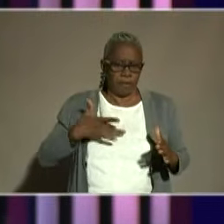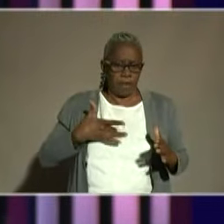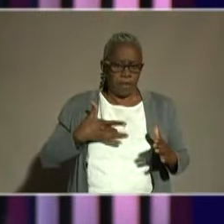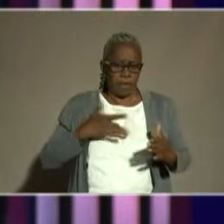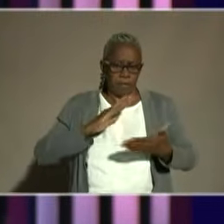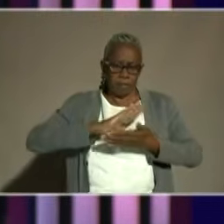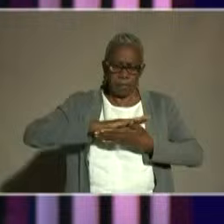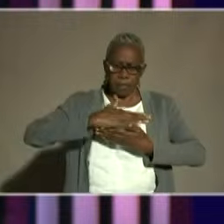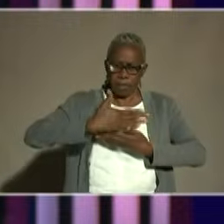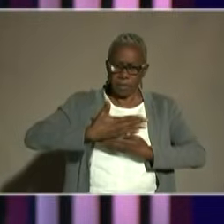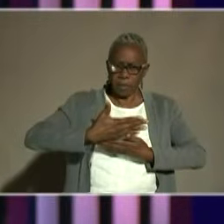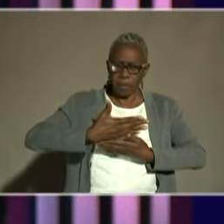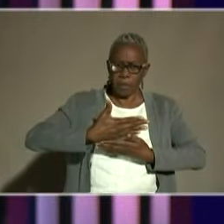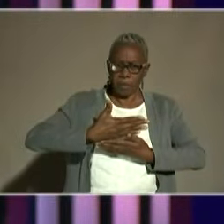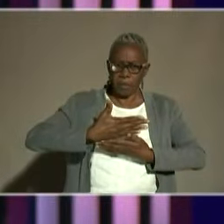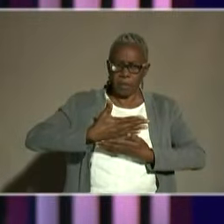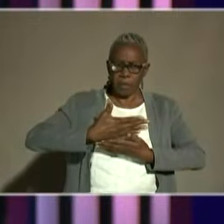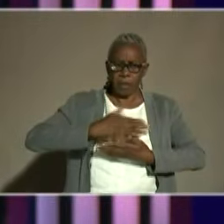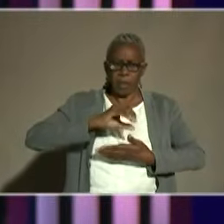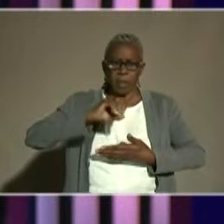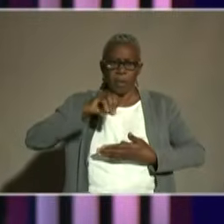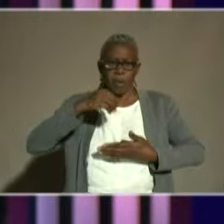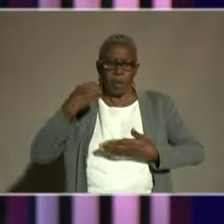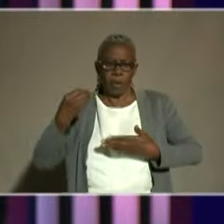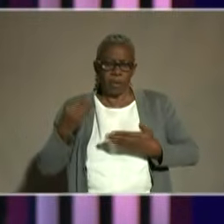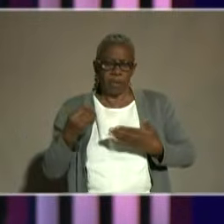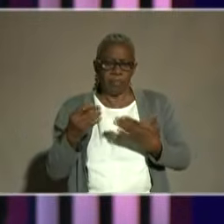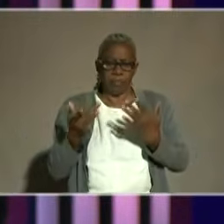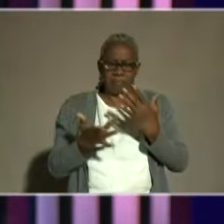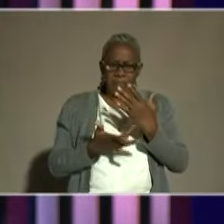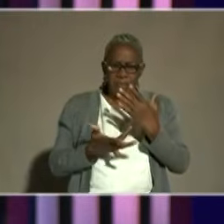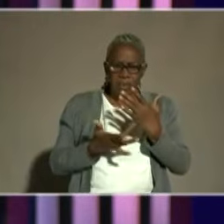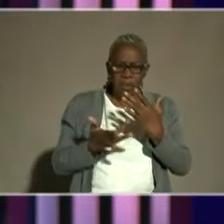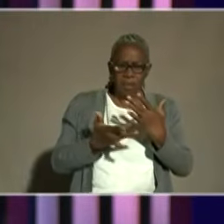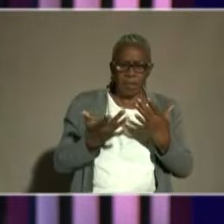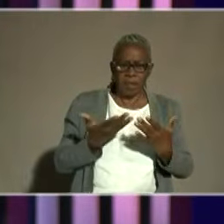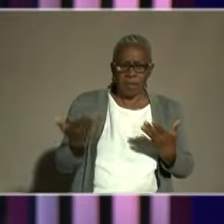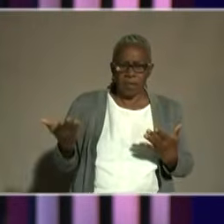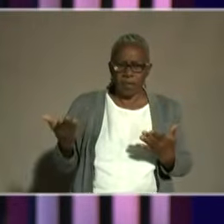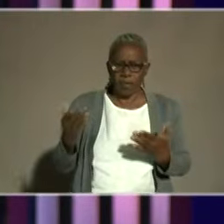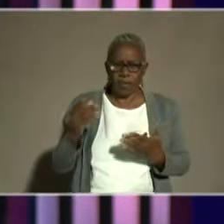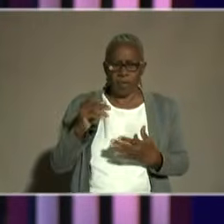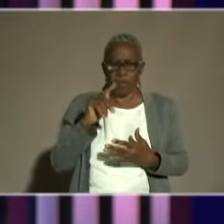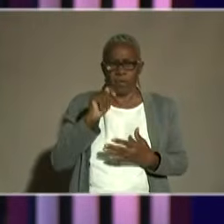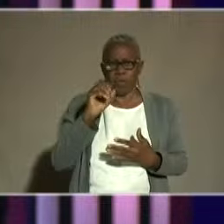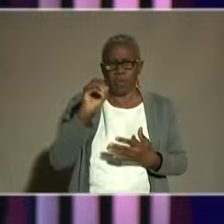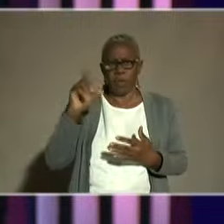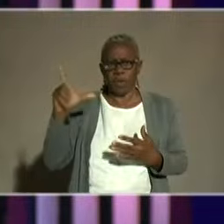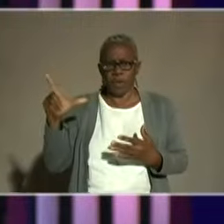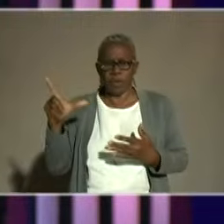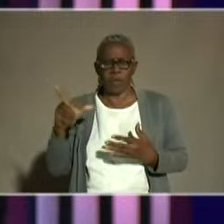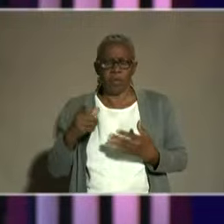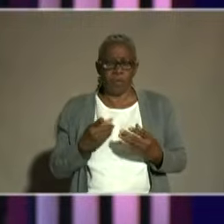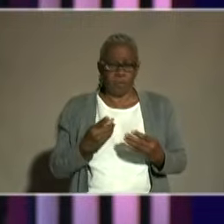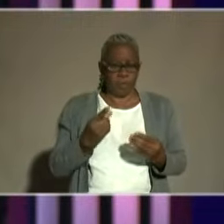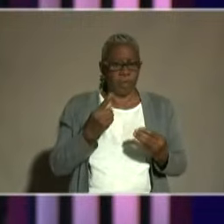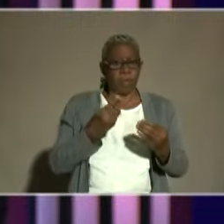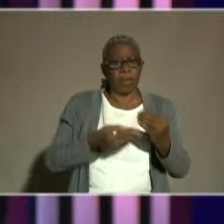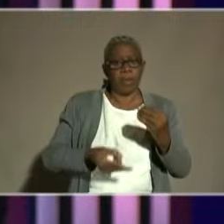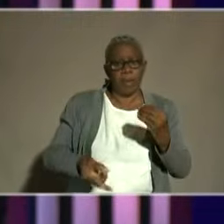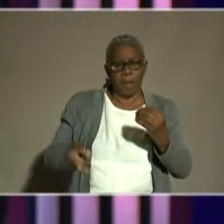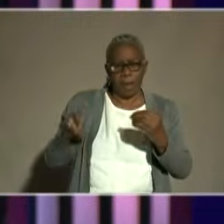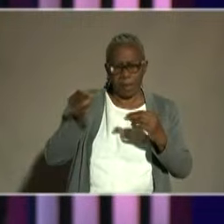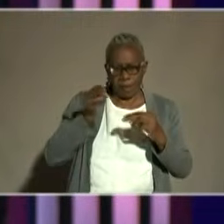laptops and other devices are critical tools of trade, and it is wrong to tax them, and we are going to add them to that